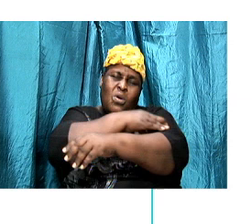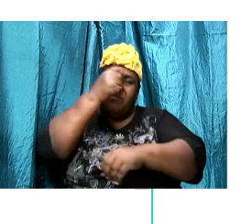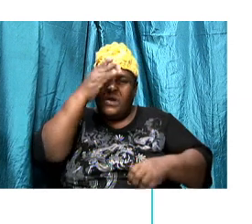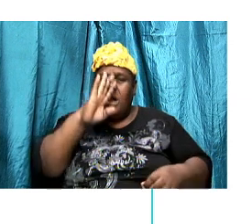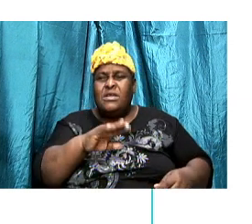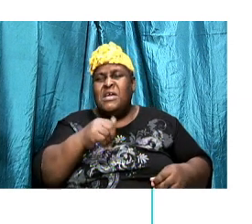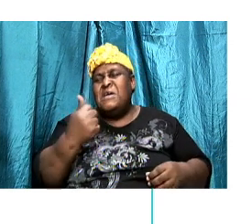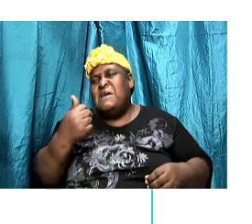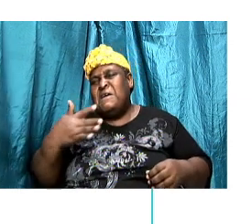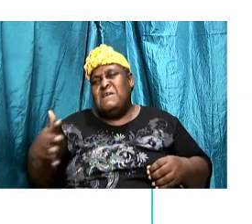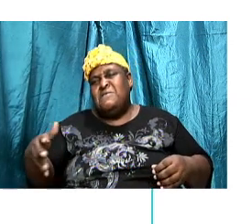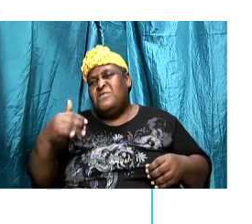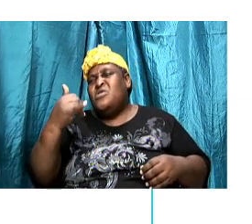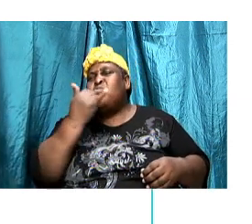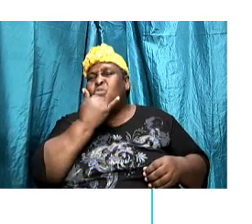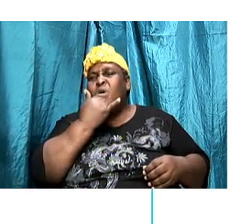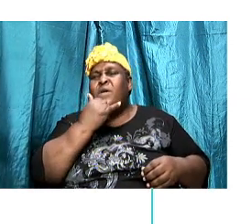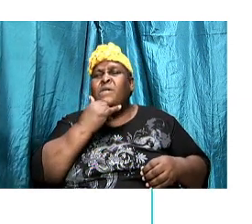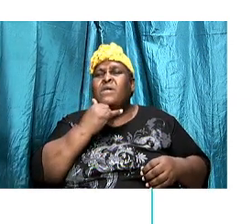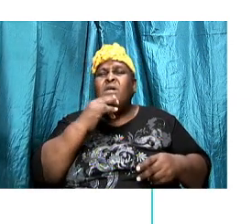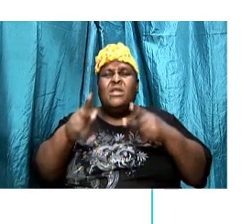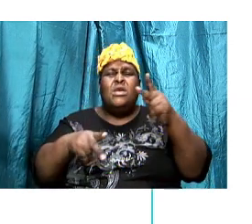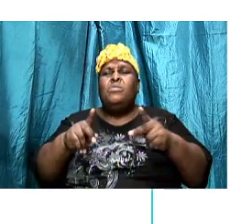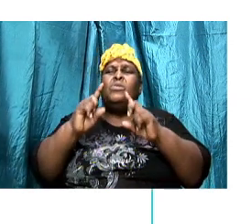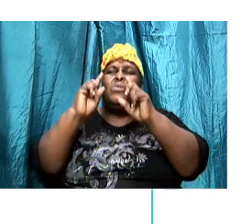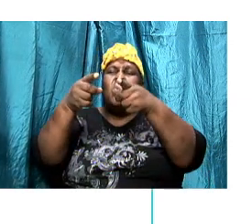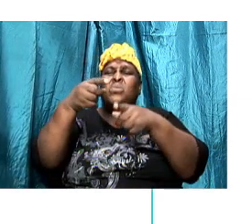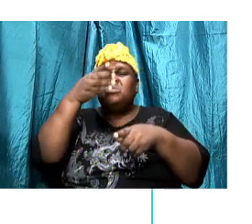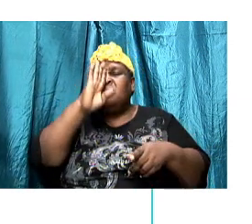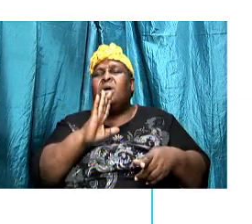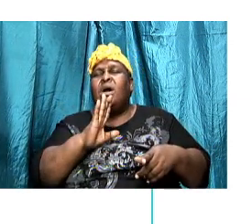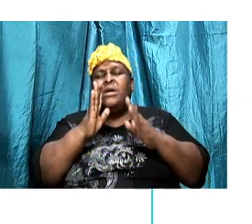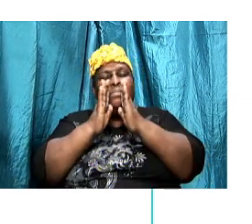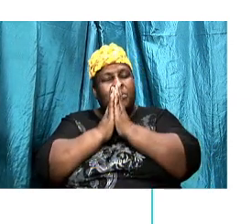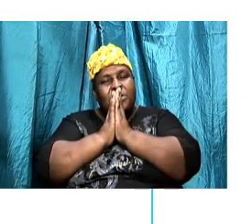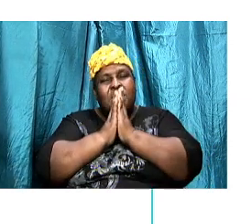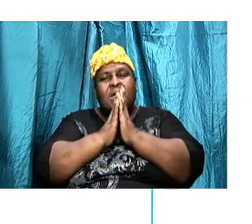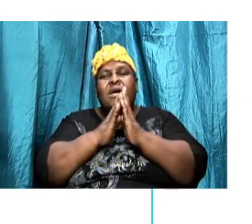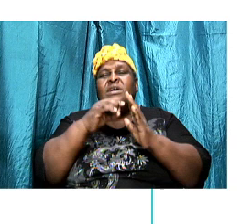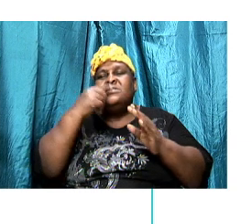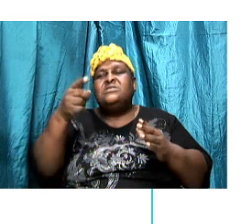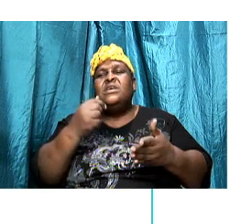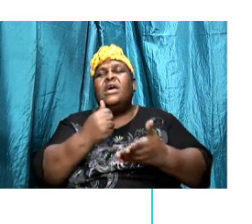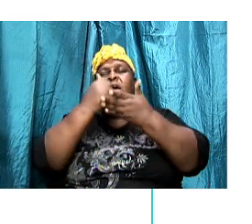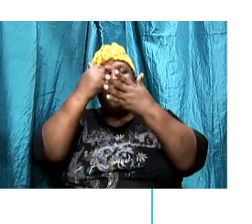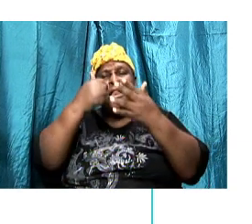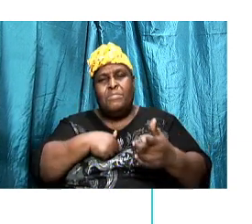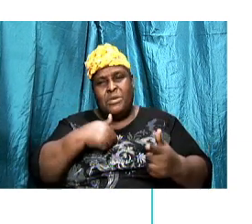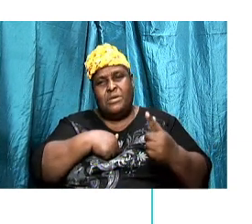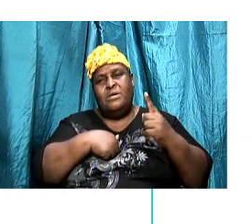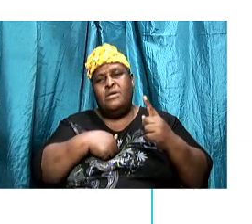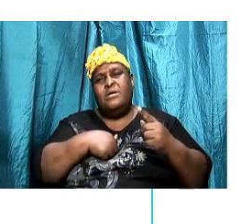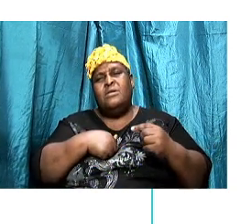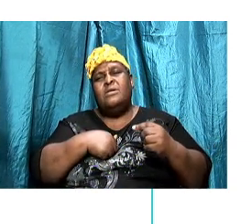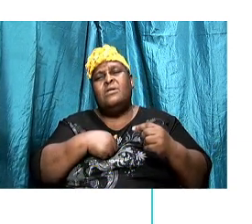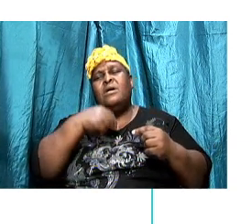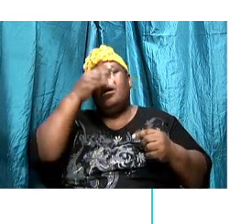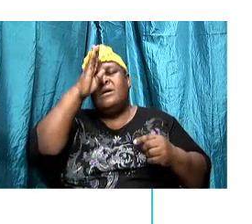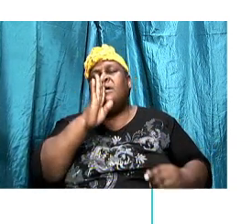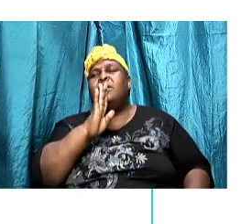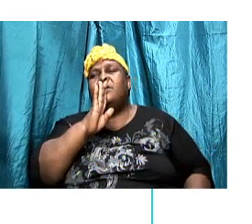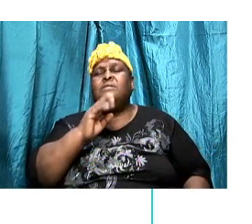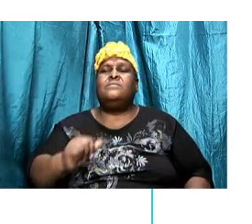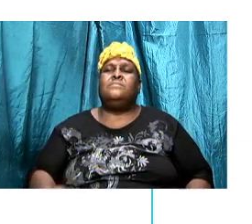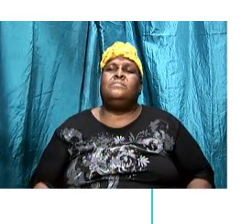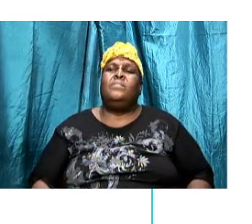wrong, they will go to God and pray and say, God, here am I, help me. And so we